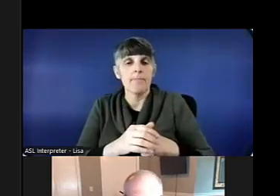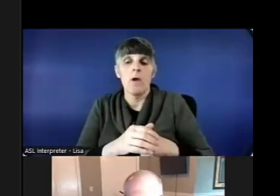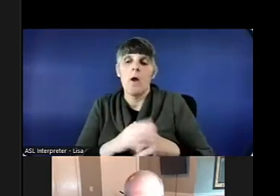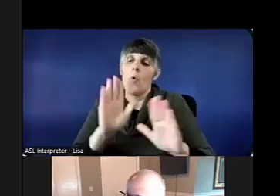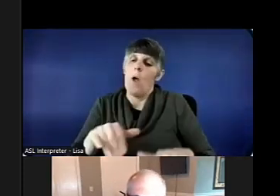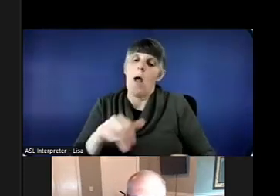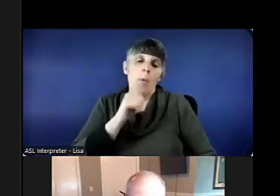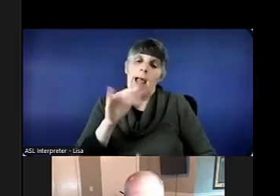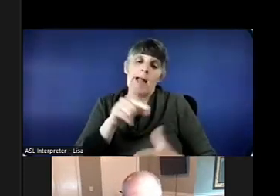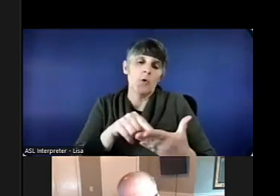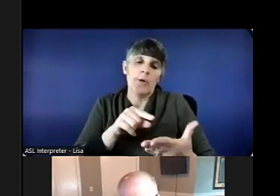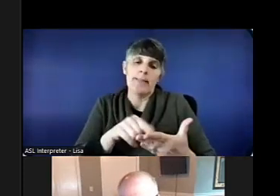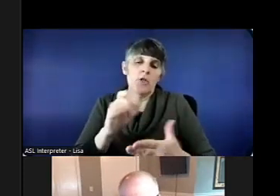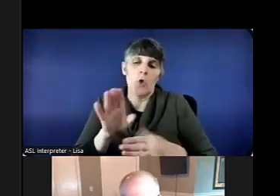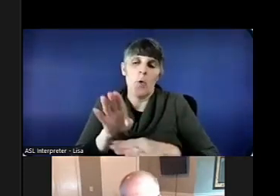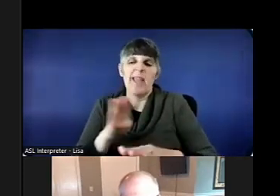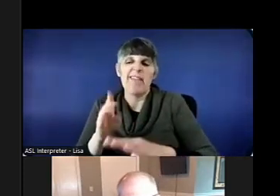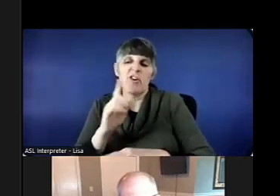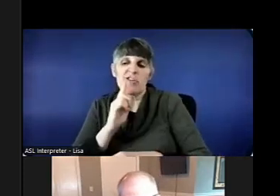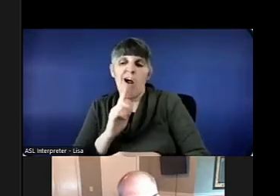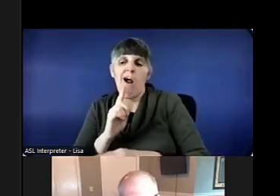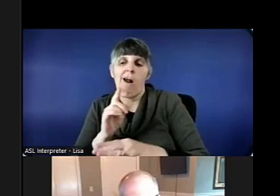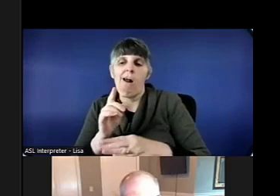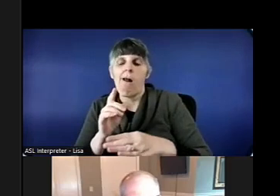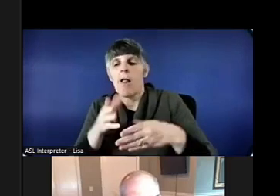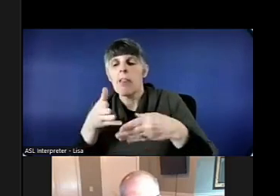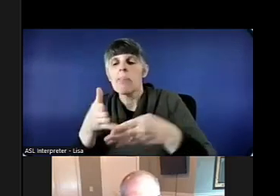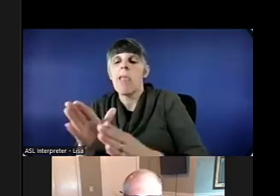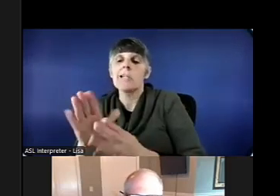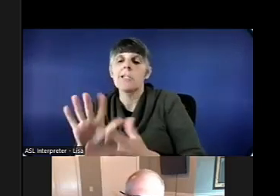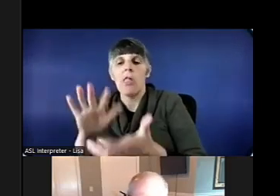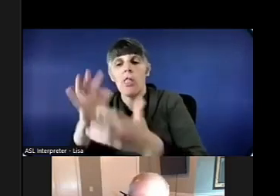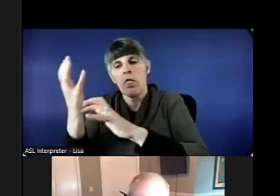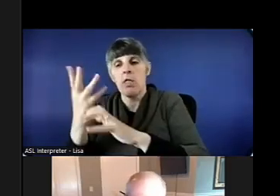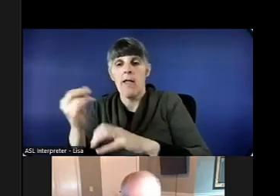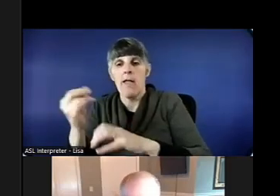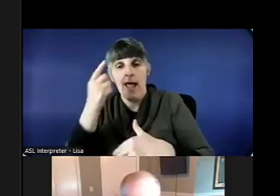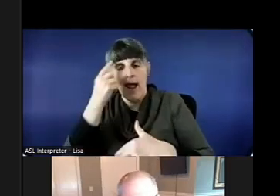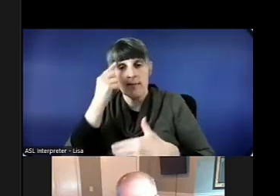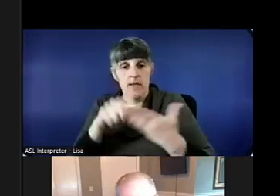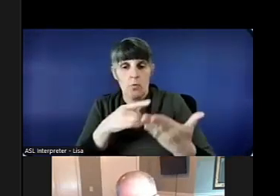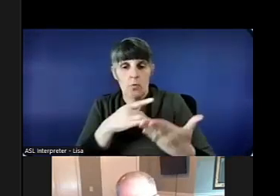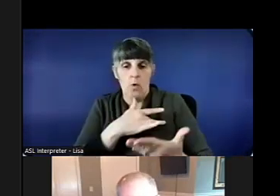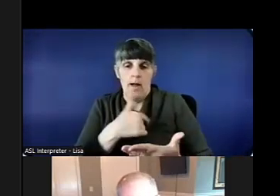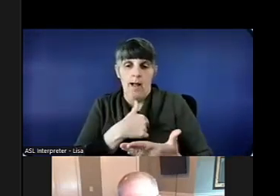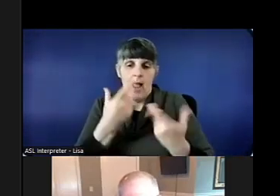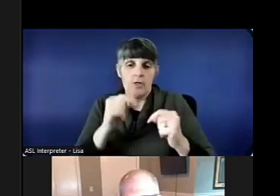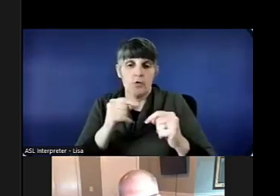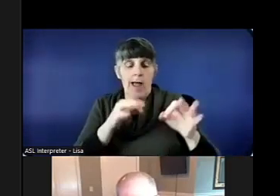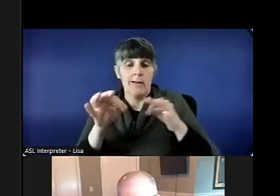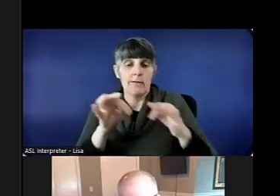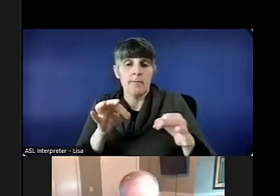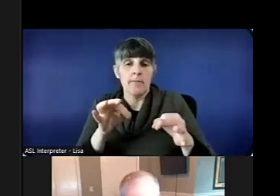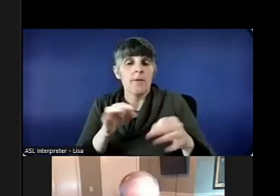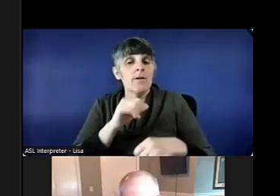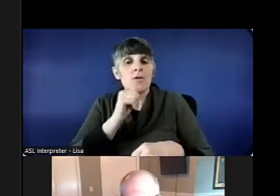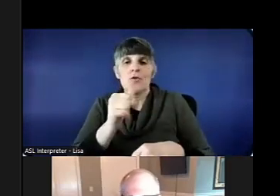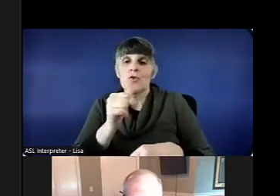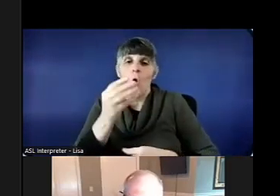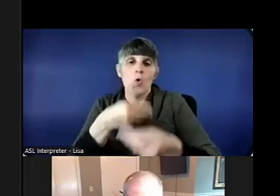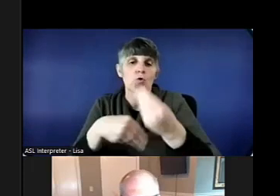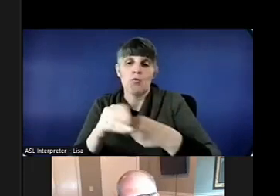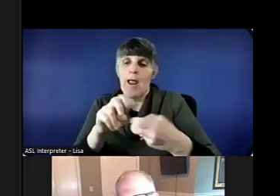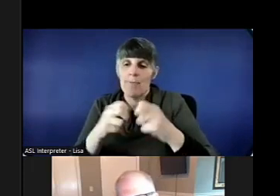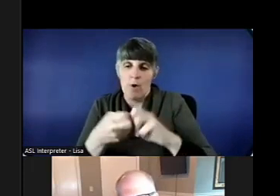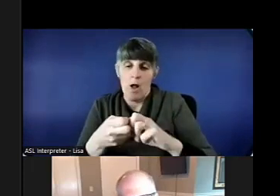we aren't doing this, and so behaviors are sort of let to get out of control. And I think what I often try to articulate is don't trade problems.